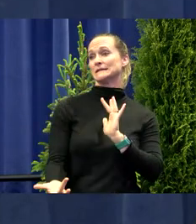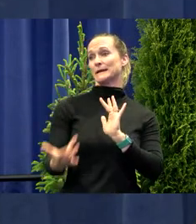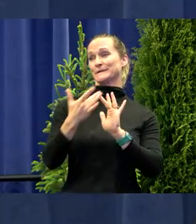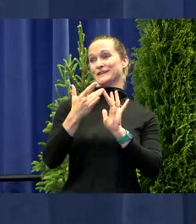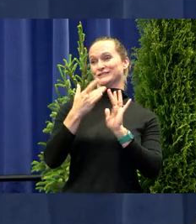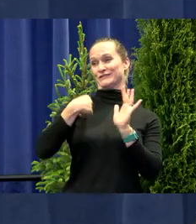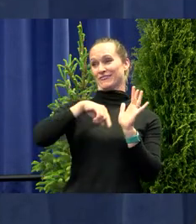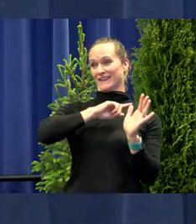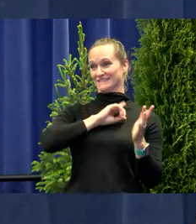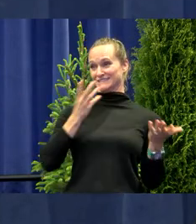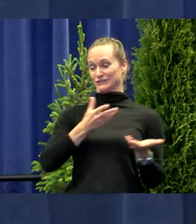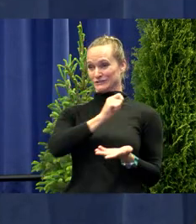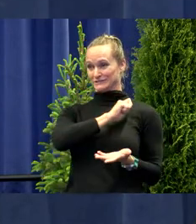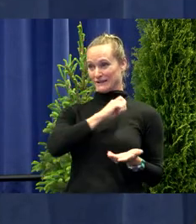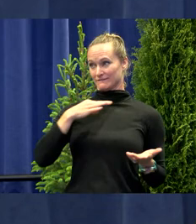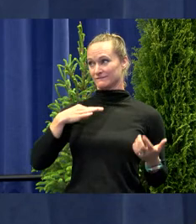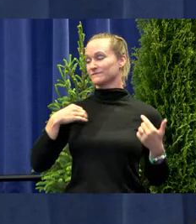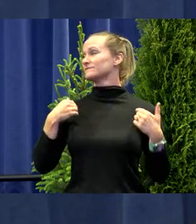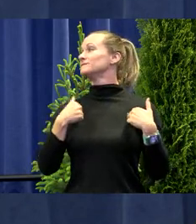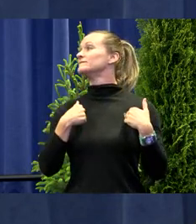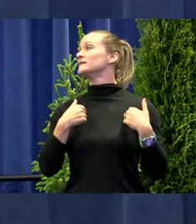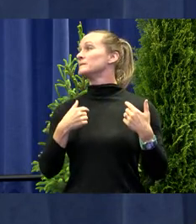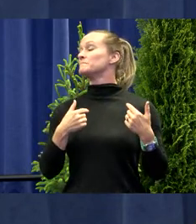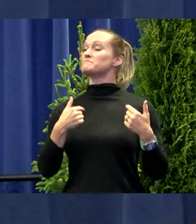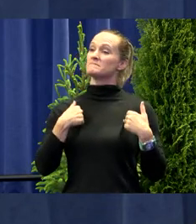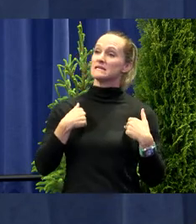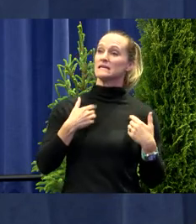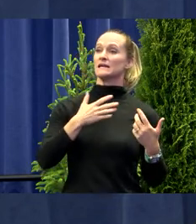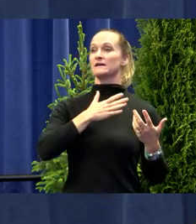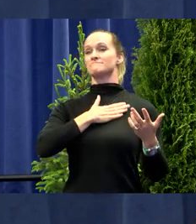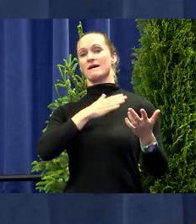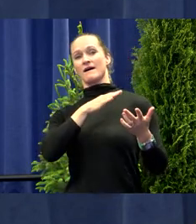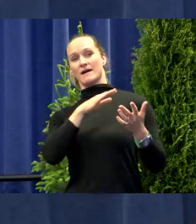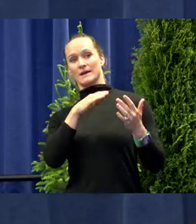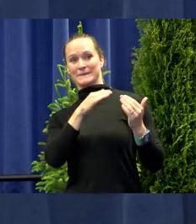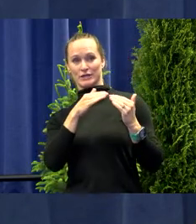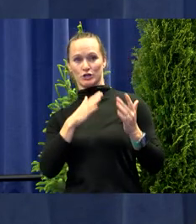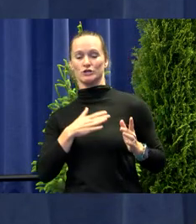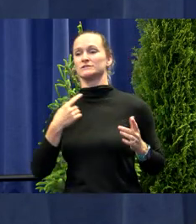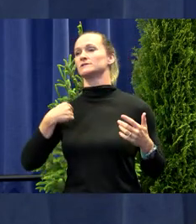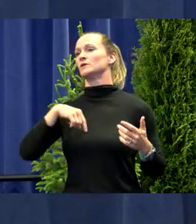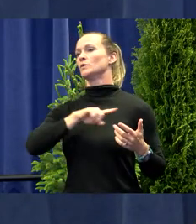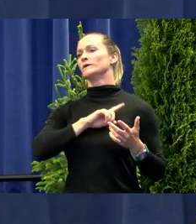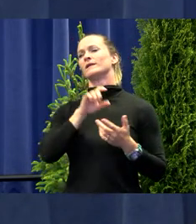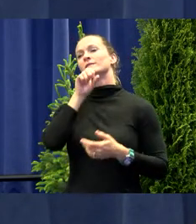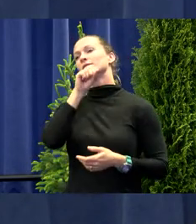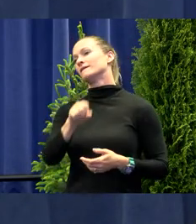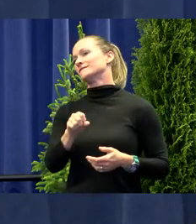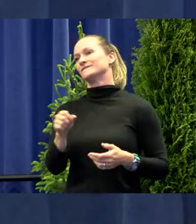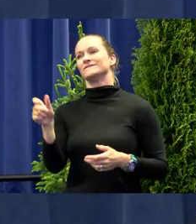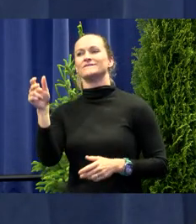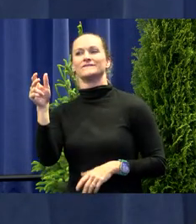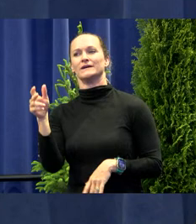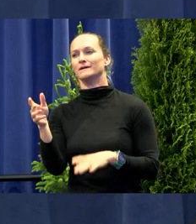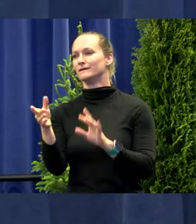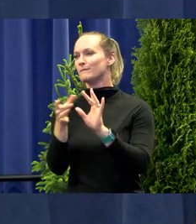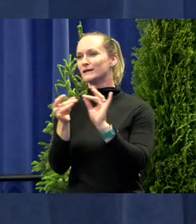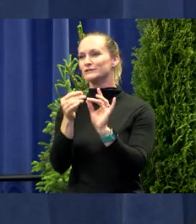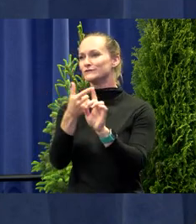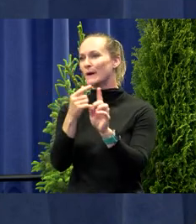speak on behalf of my faculty colleagues in saying that there's nothing better than hearing from former